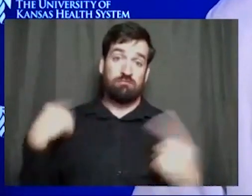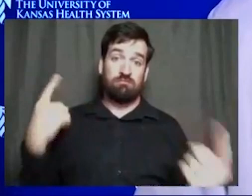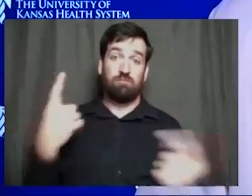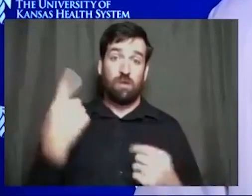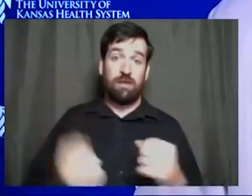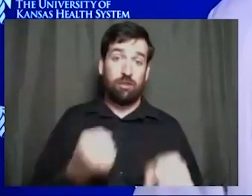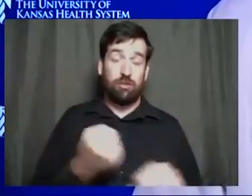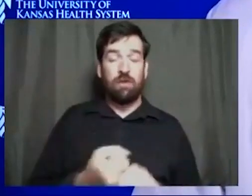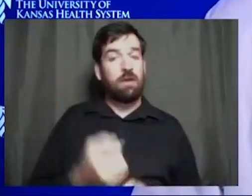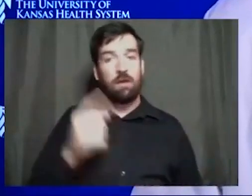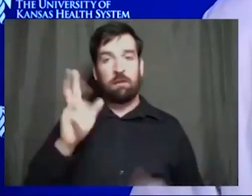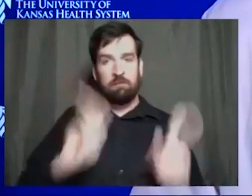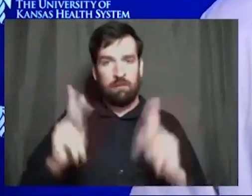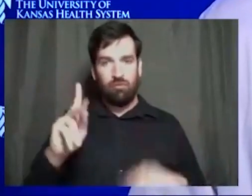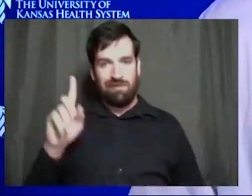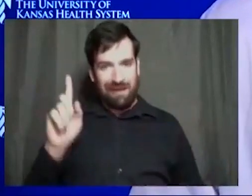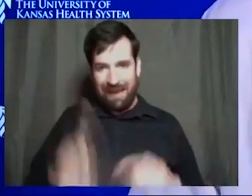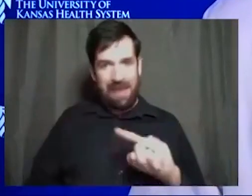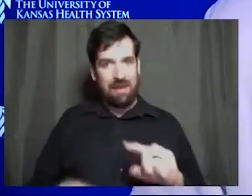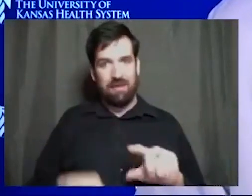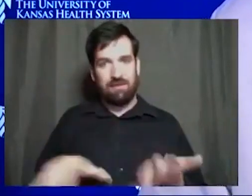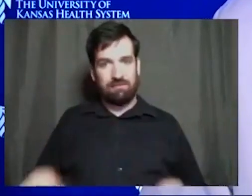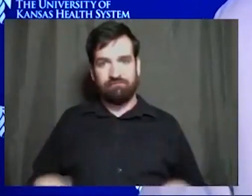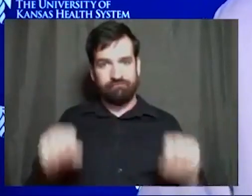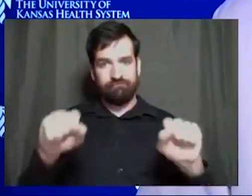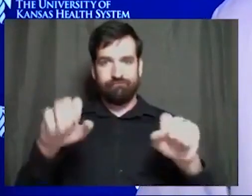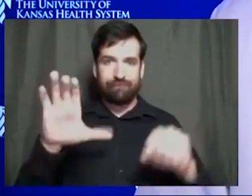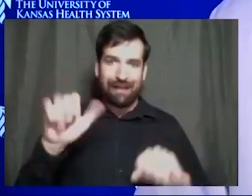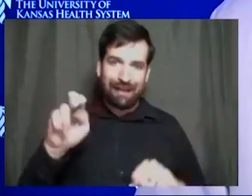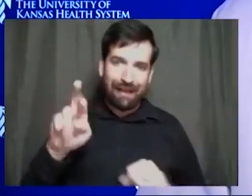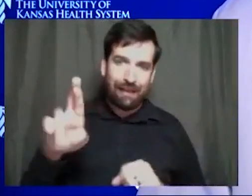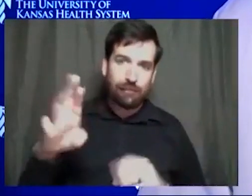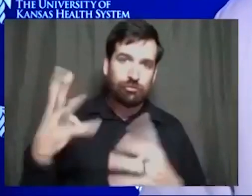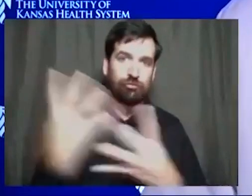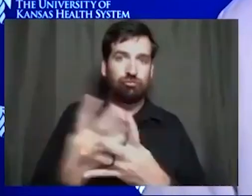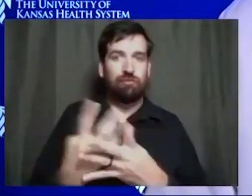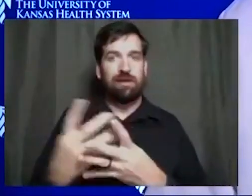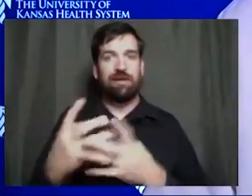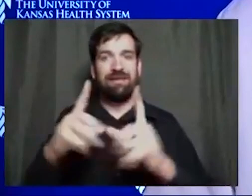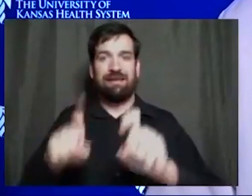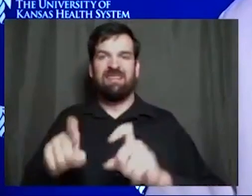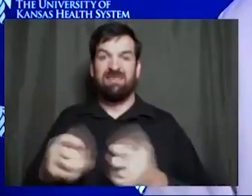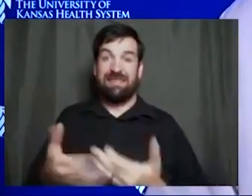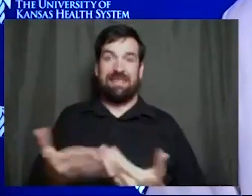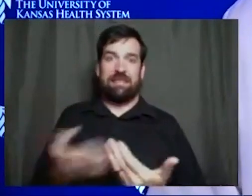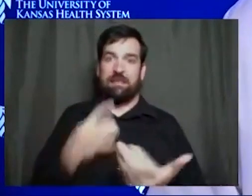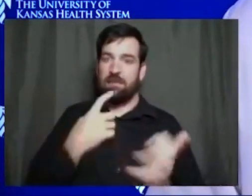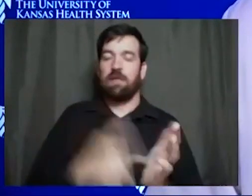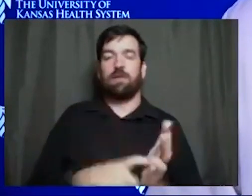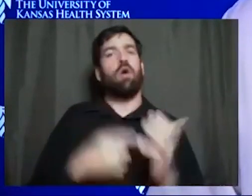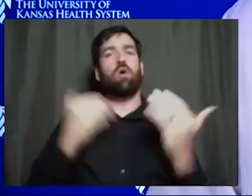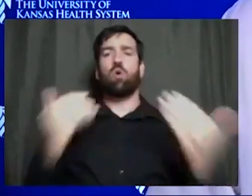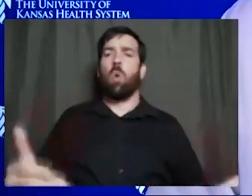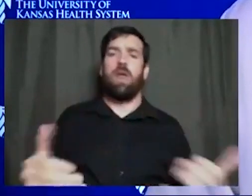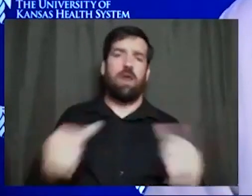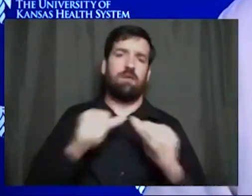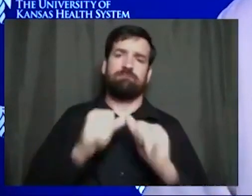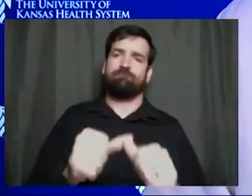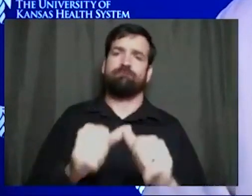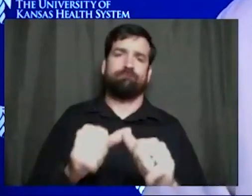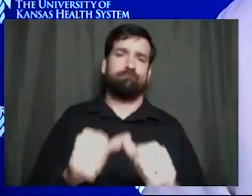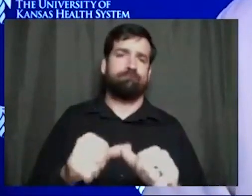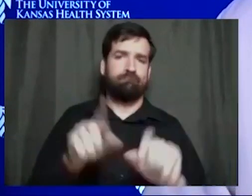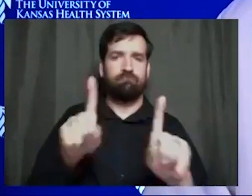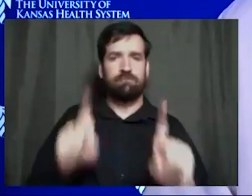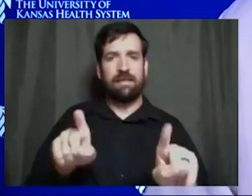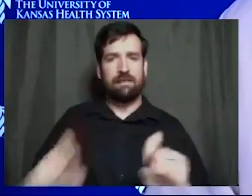get their screening done for cancers, from cancers that are easily detectable. So I would say go ahead and continue to have that